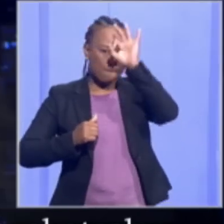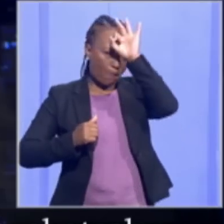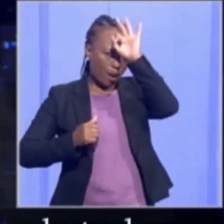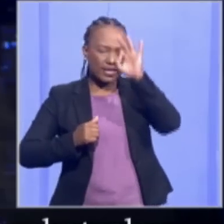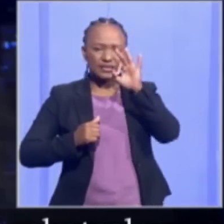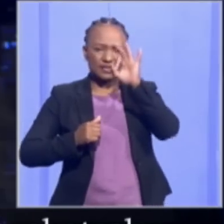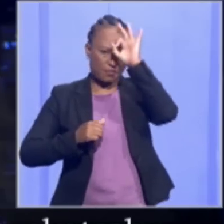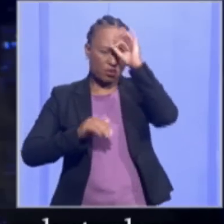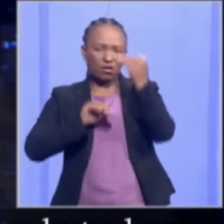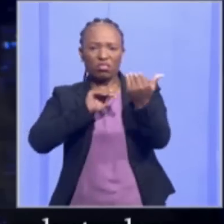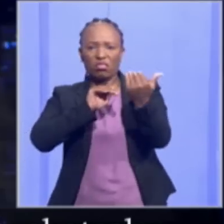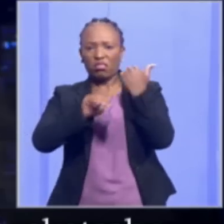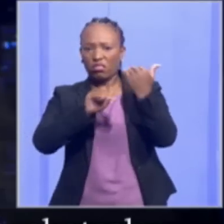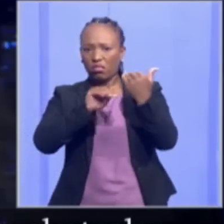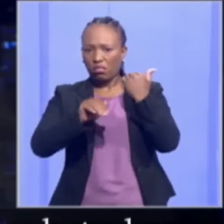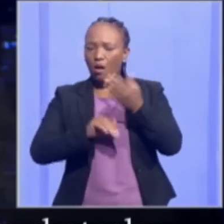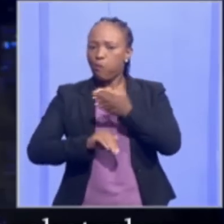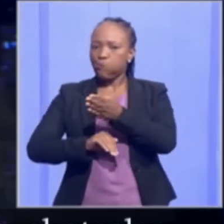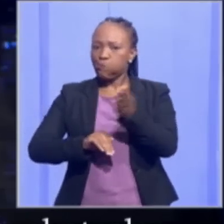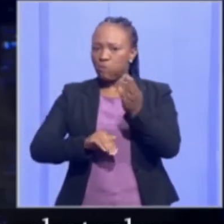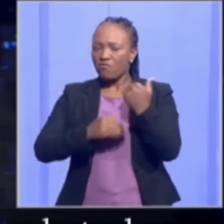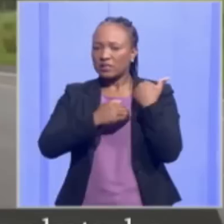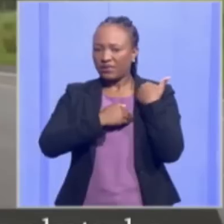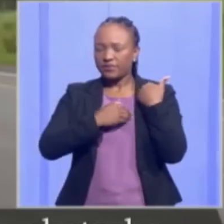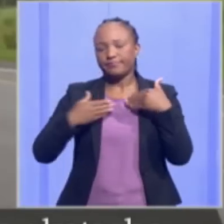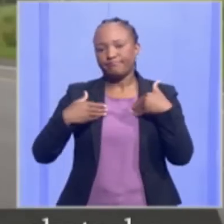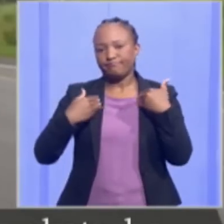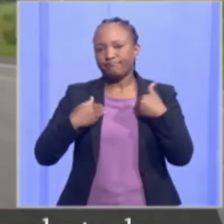ho tiisa molao le polokeho.